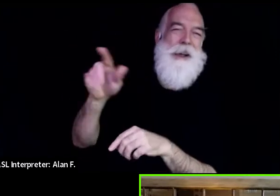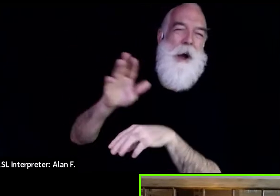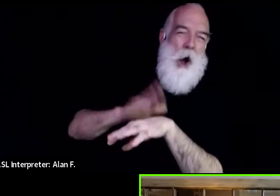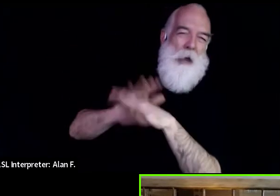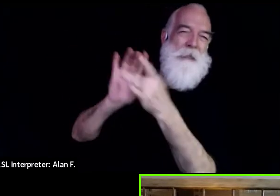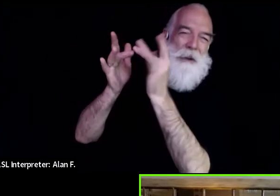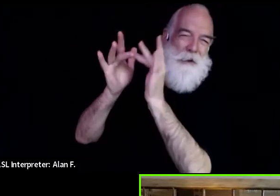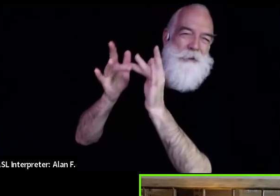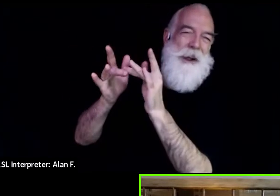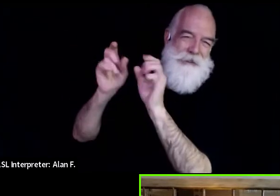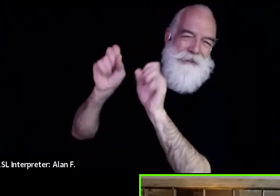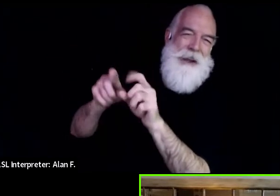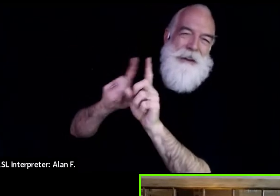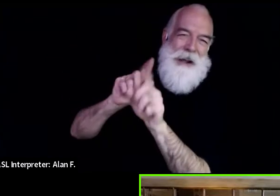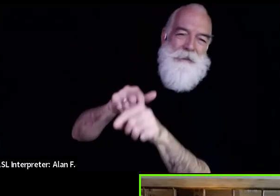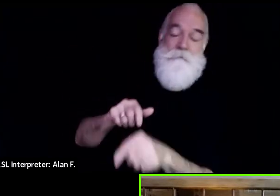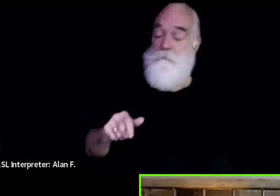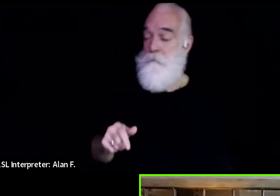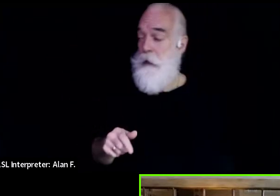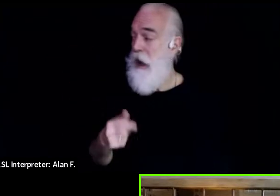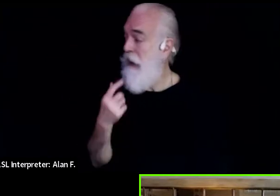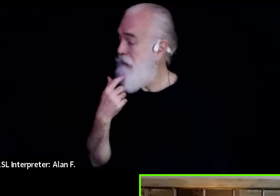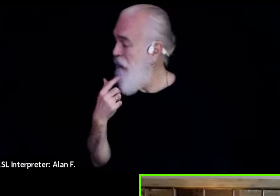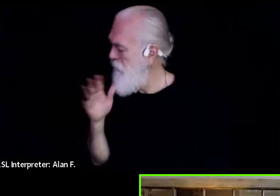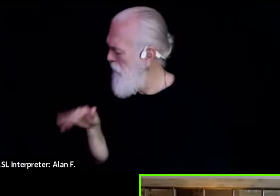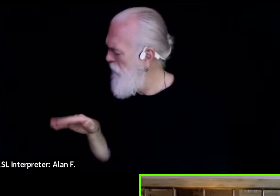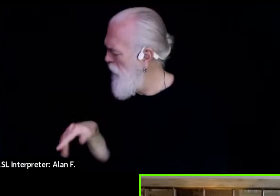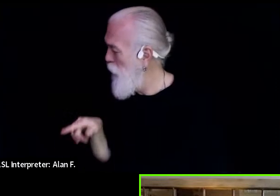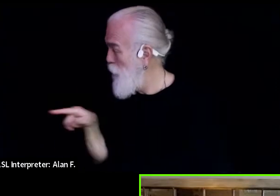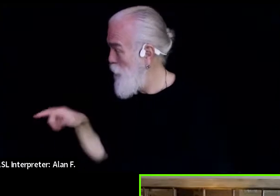said, did you go knock on the door?